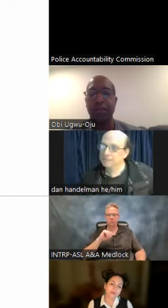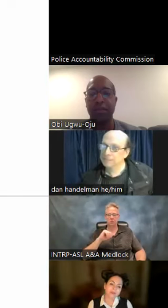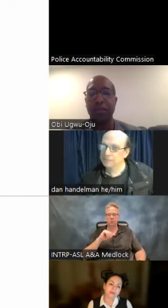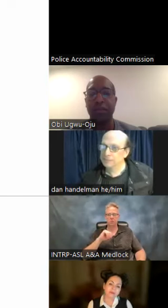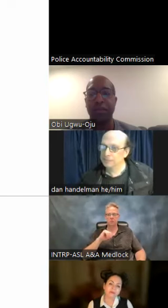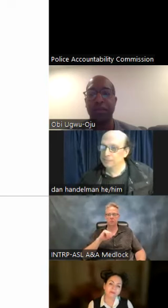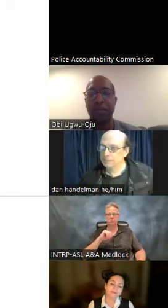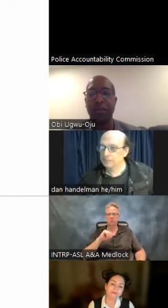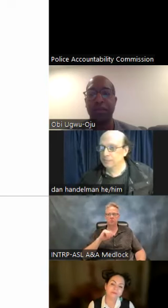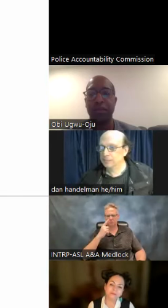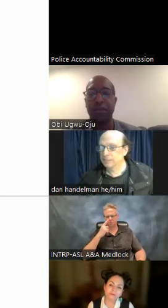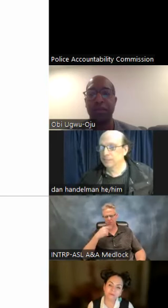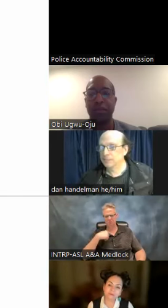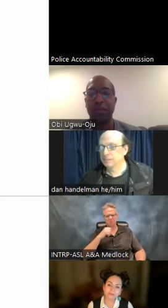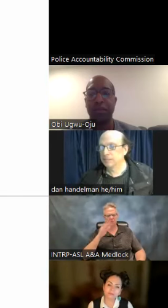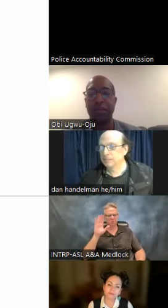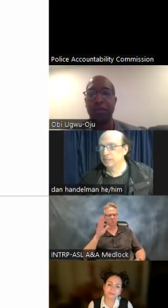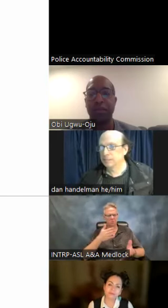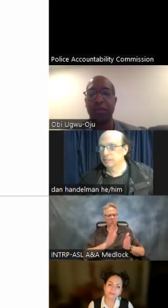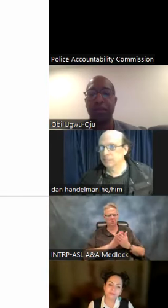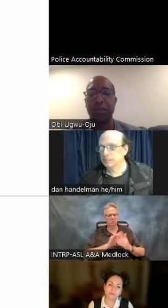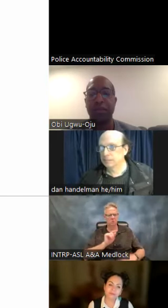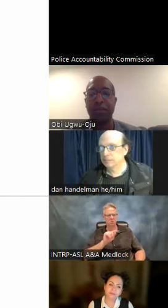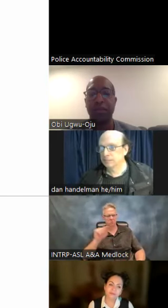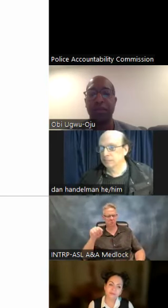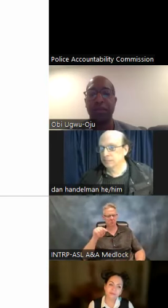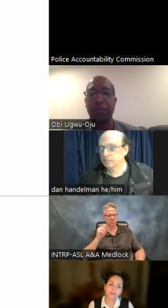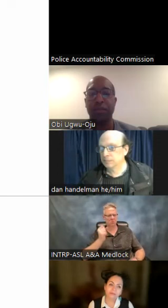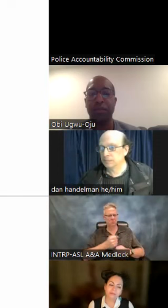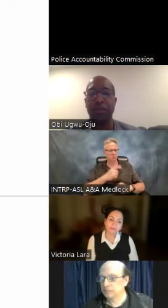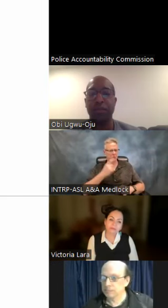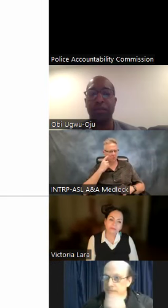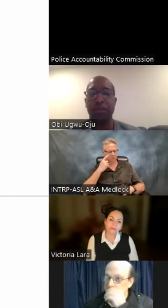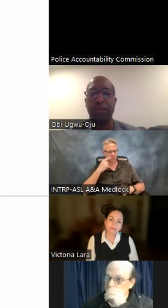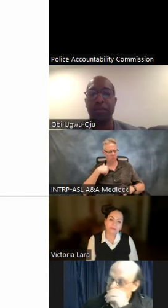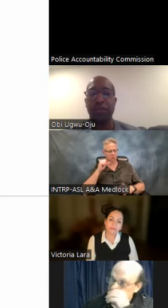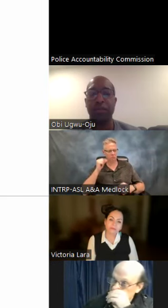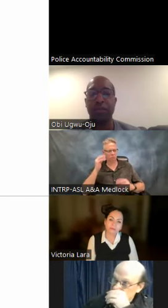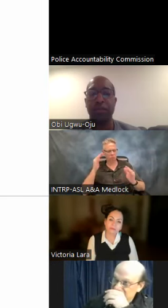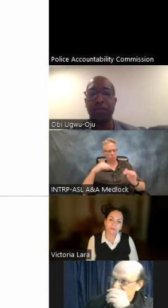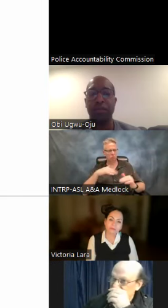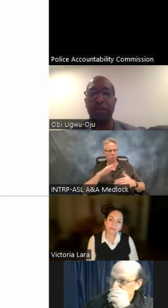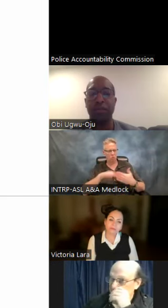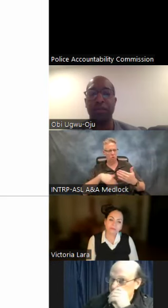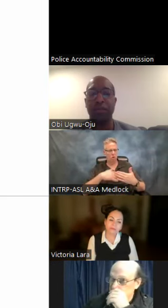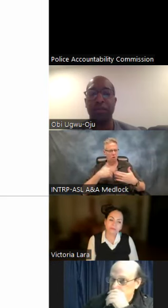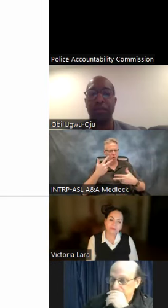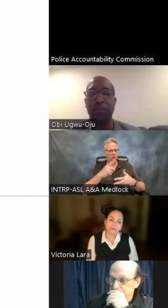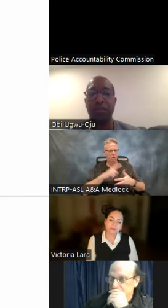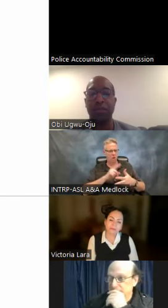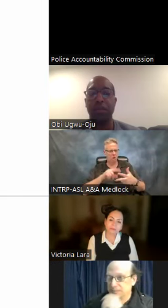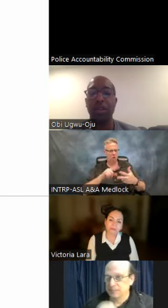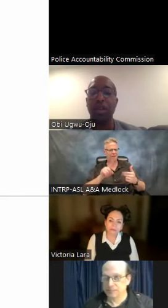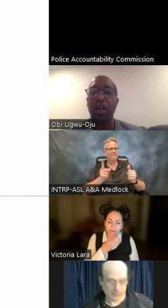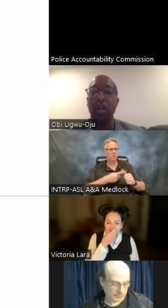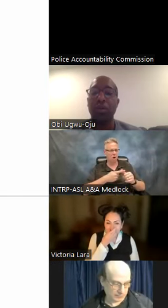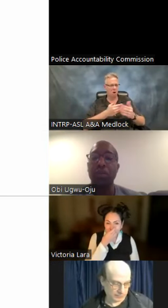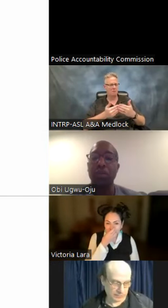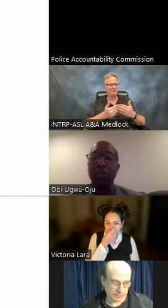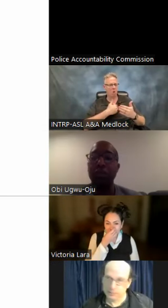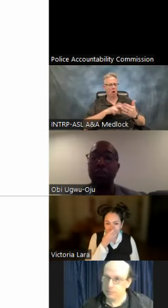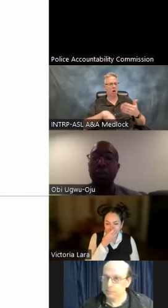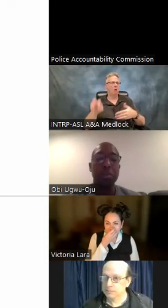could request of co-chairs, do you think it might make sense to go through all three of these items before circling back and talking